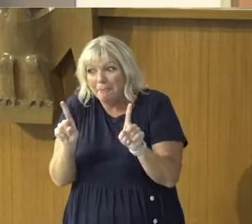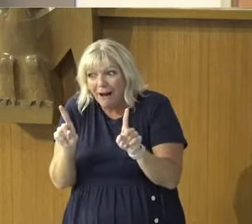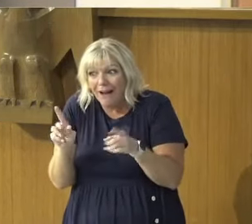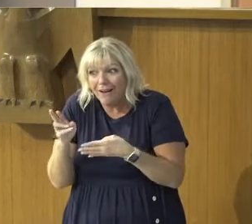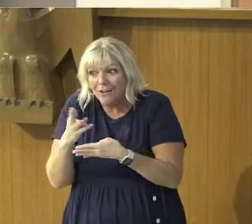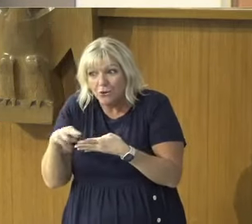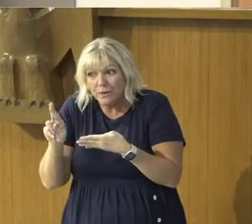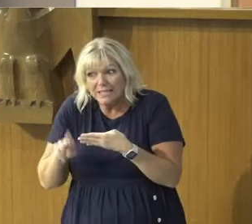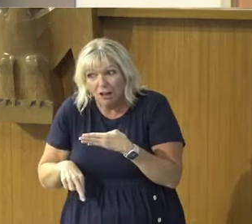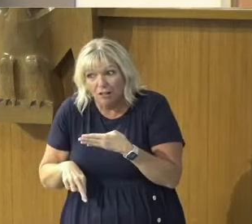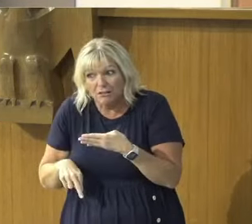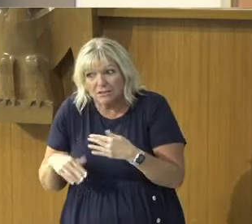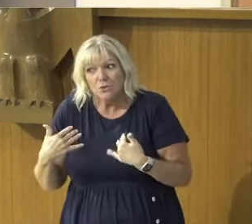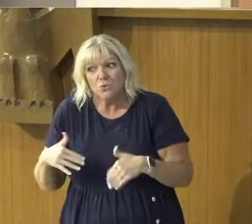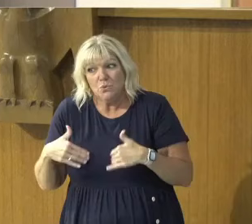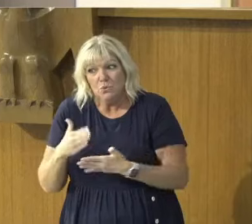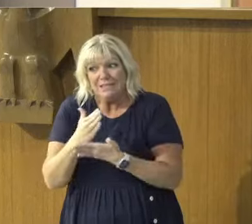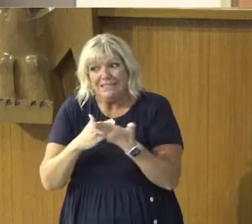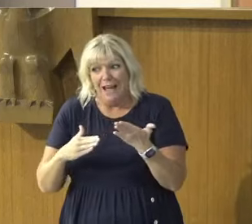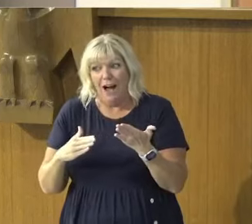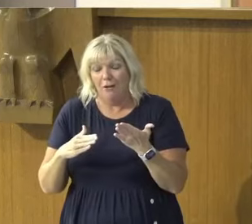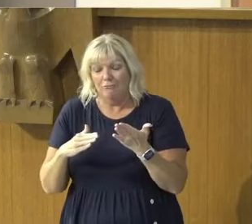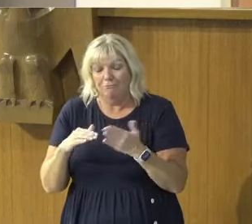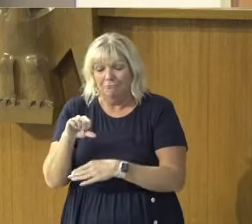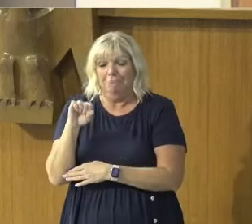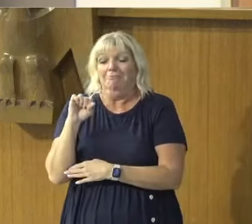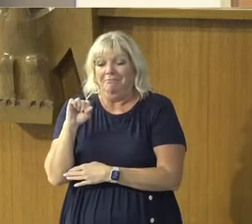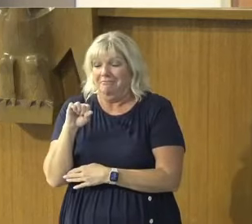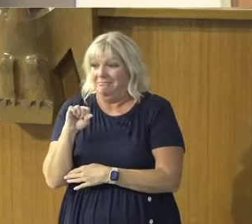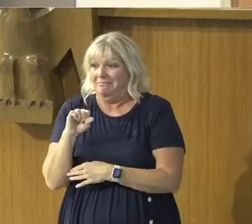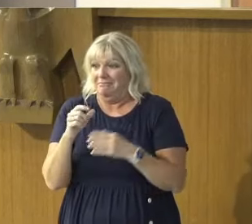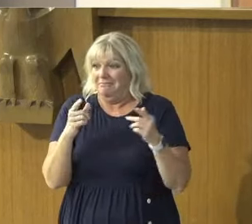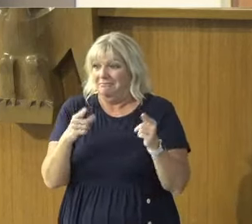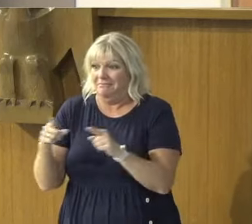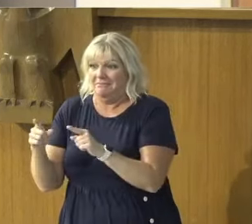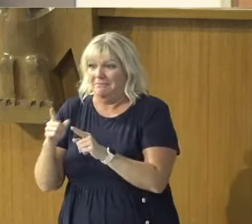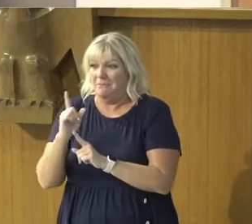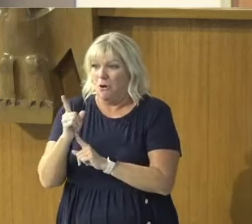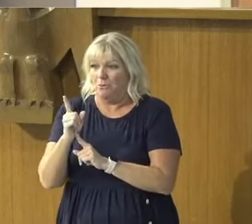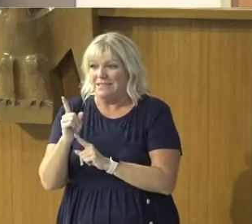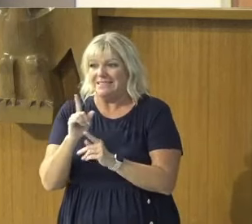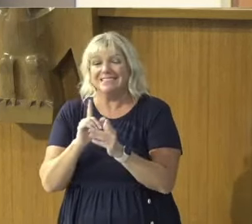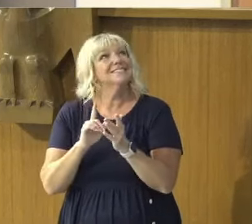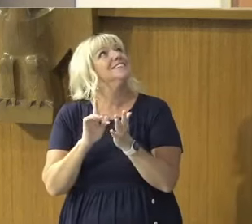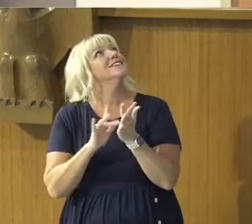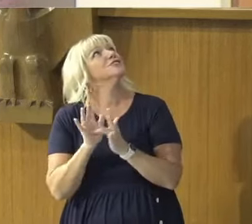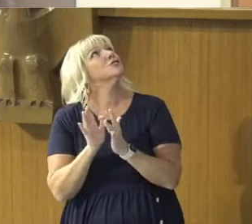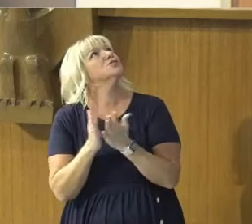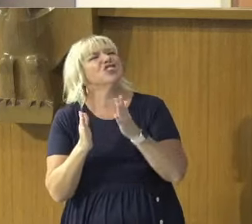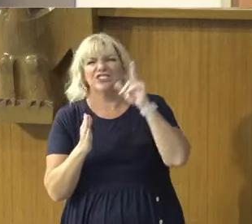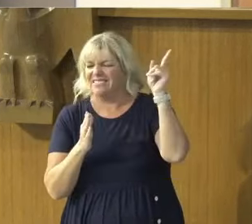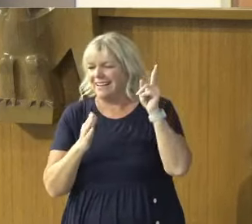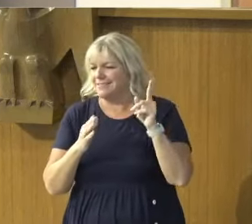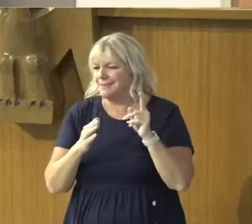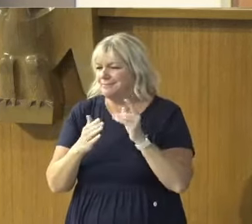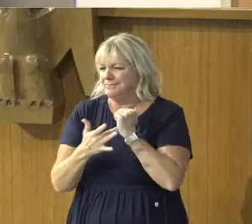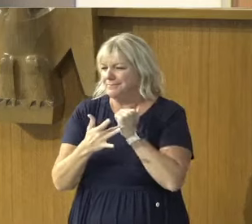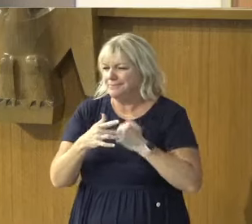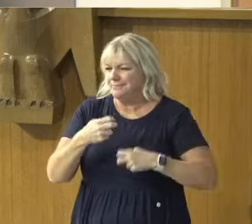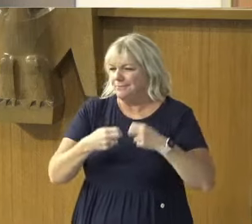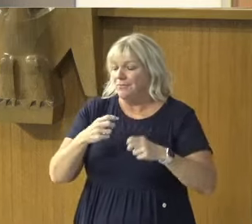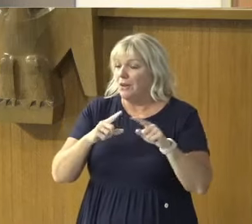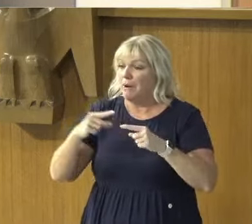stunning scenes from Scripture. And, okay, it's doing some funny, magical things here, but of all the four paintings that I